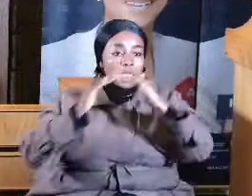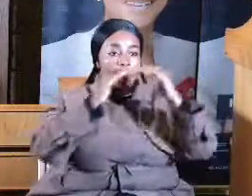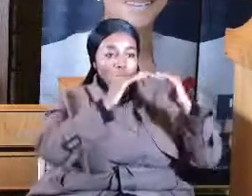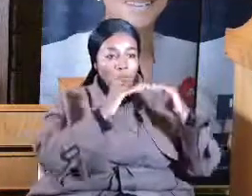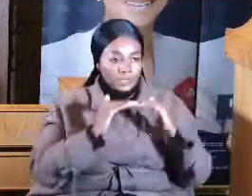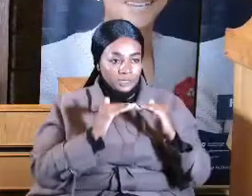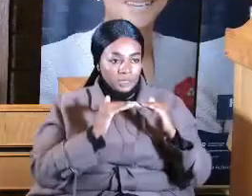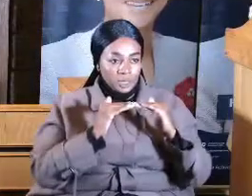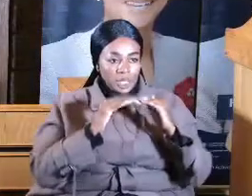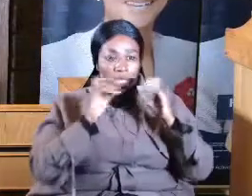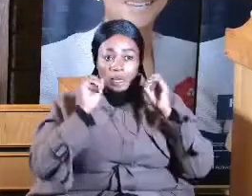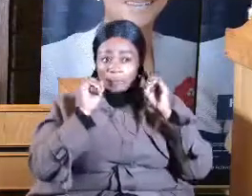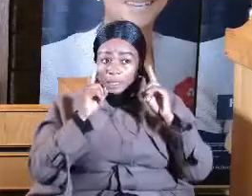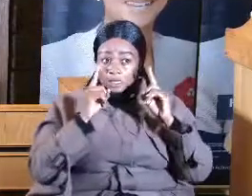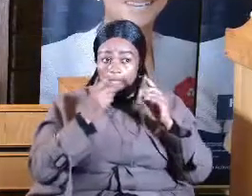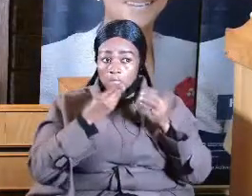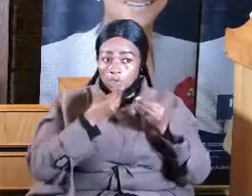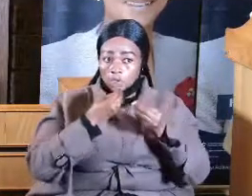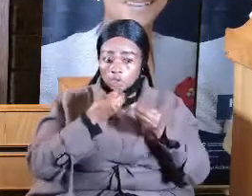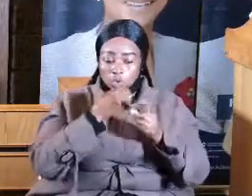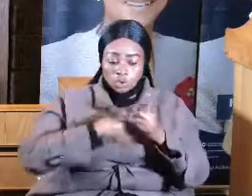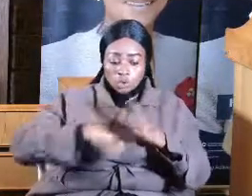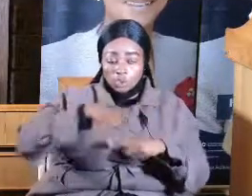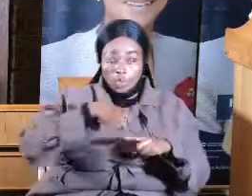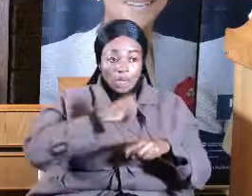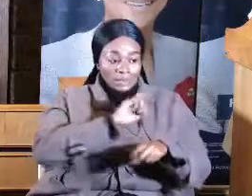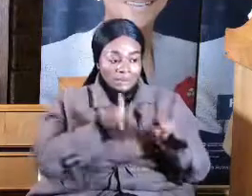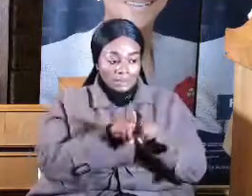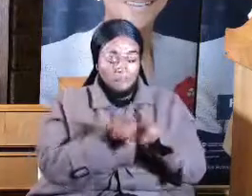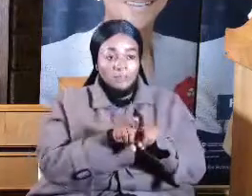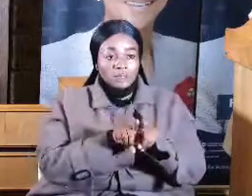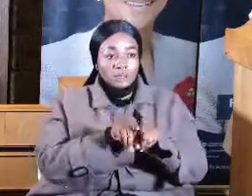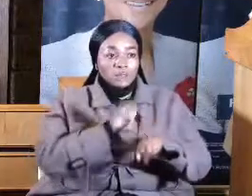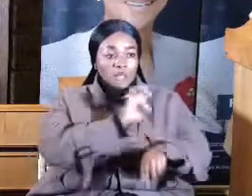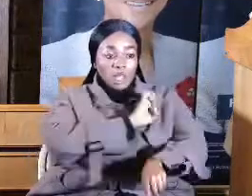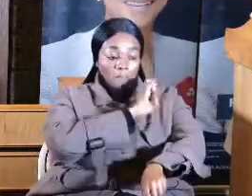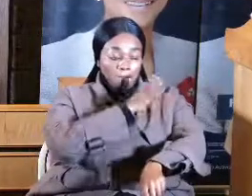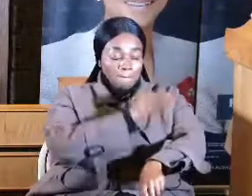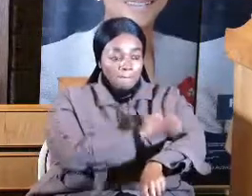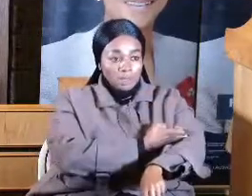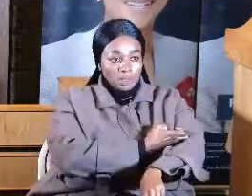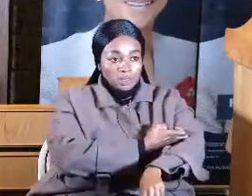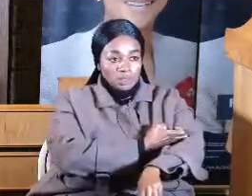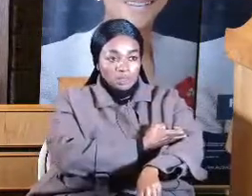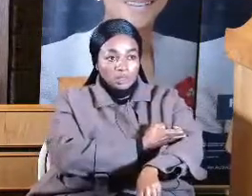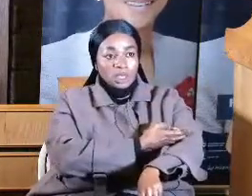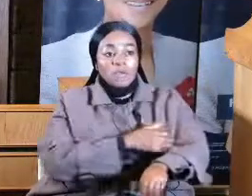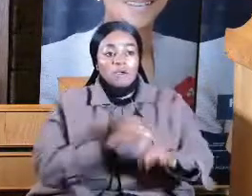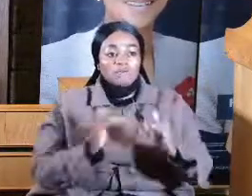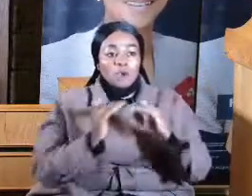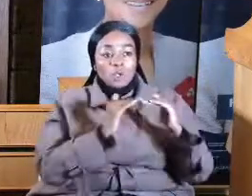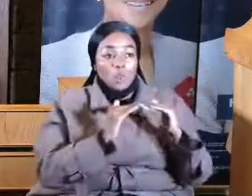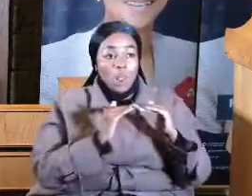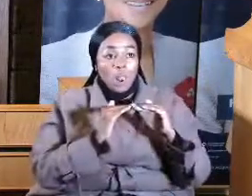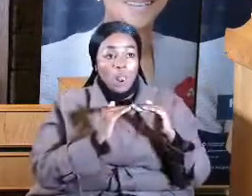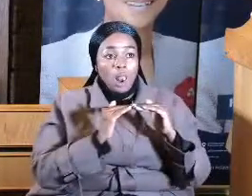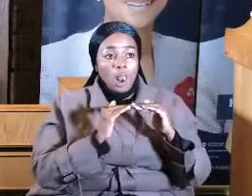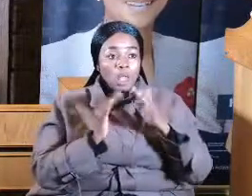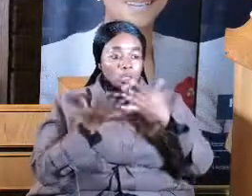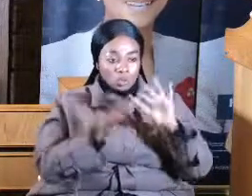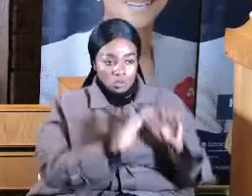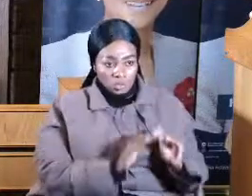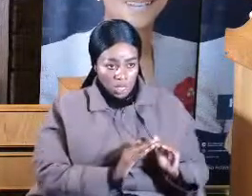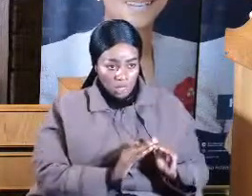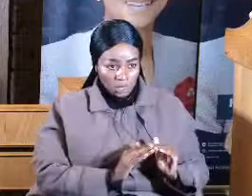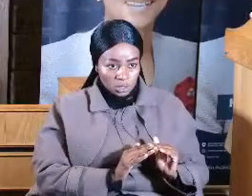Realizing Women's Socio-Economic Emancipation and Empowerment for Just and Equal Society, is the theme that we chose